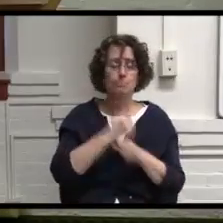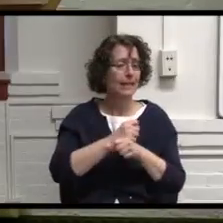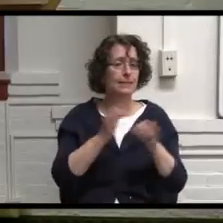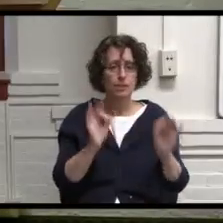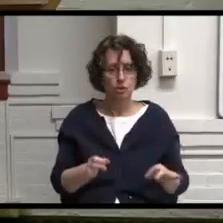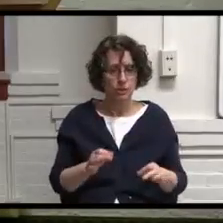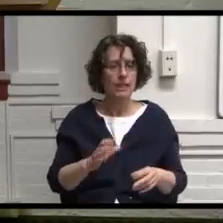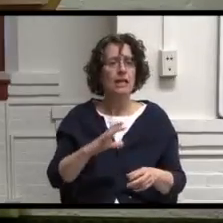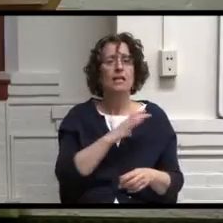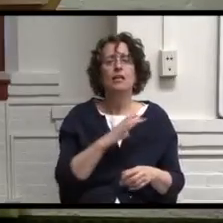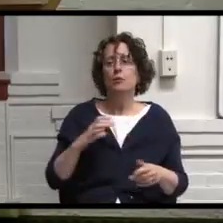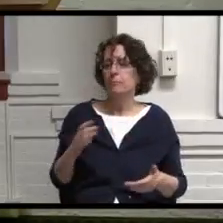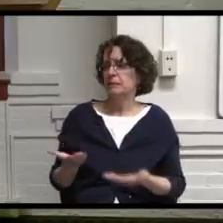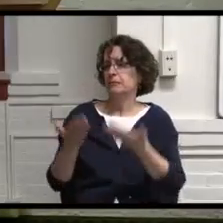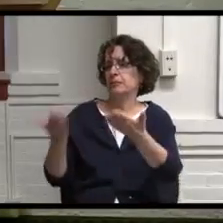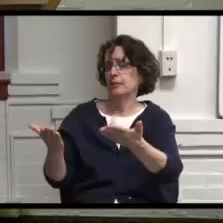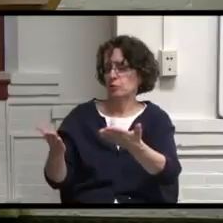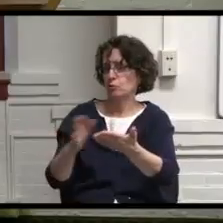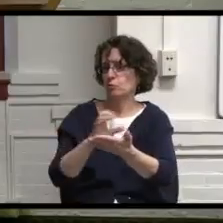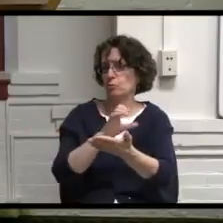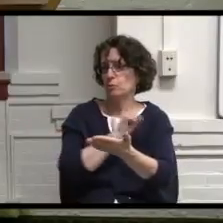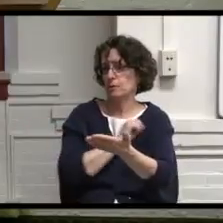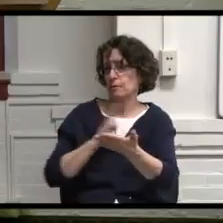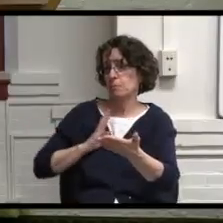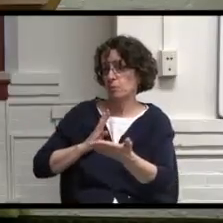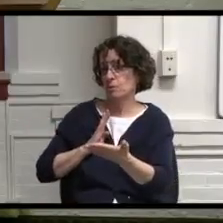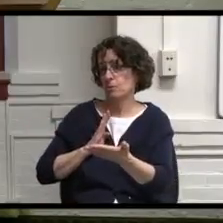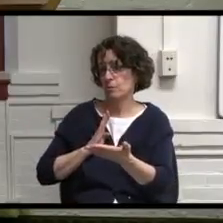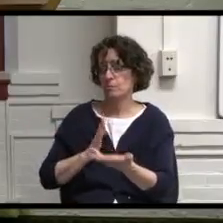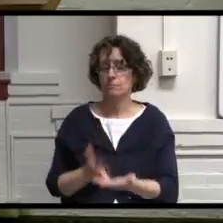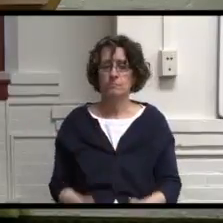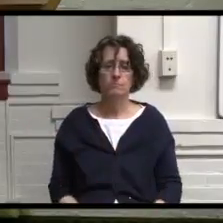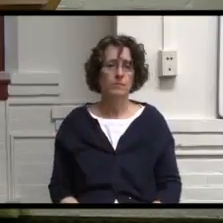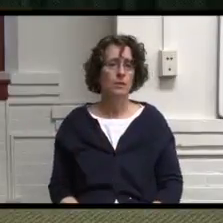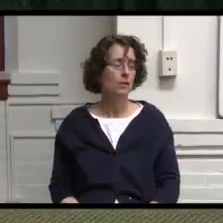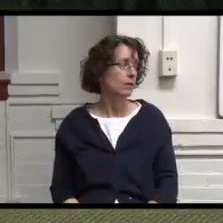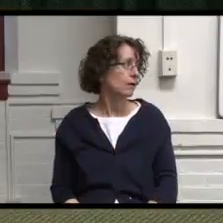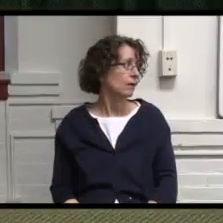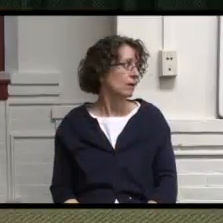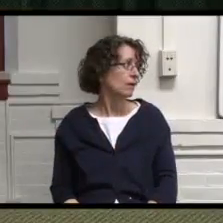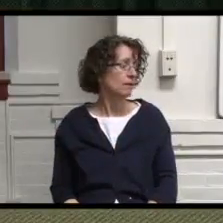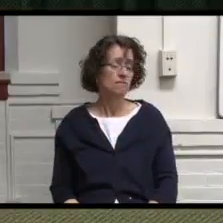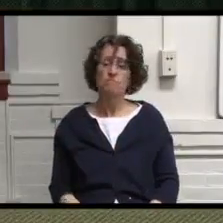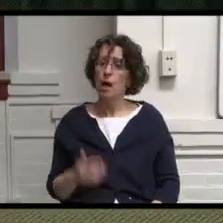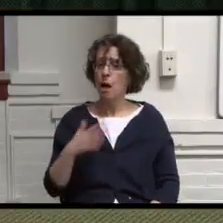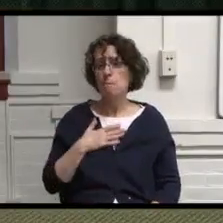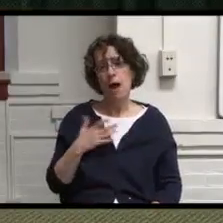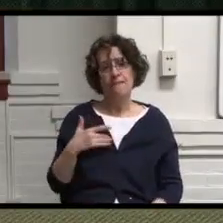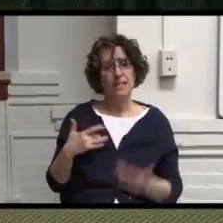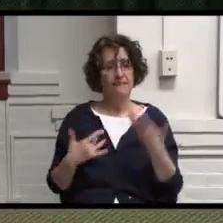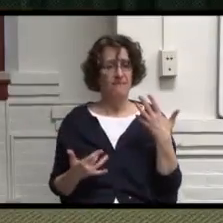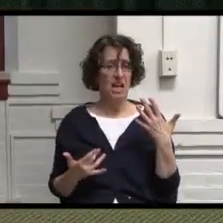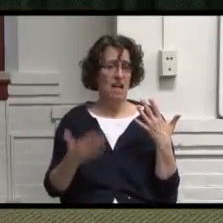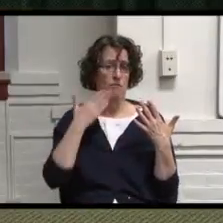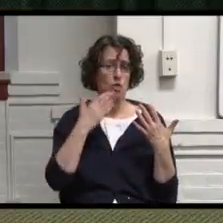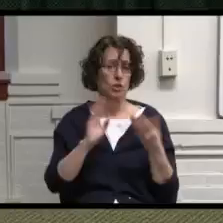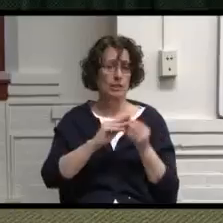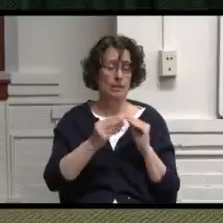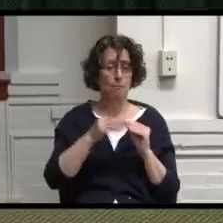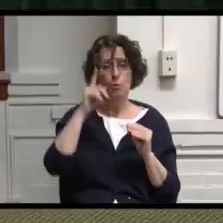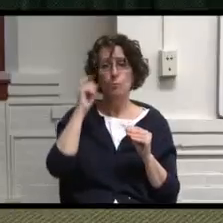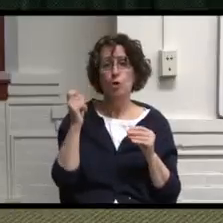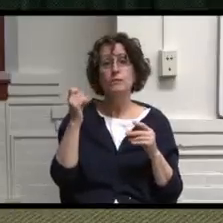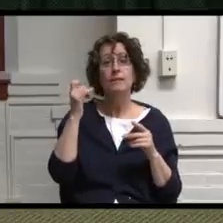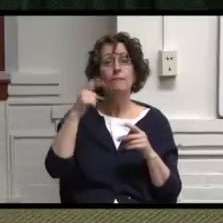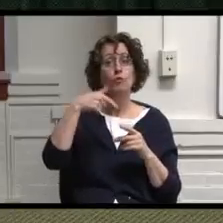just advisory. it's just advisory, So- right, so I don't know. I think If you- leaving it at 5 is sensible, because you still Okay. need 3.